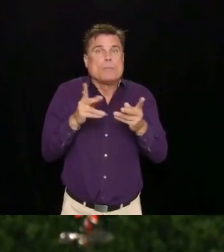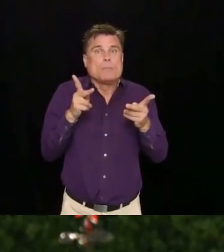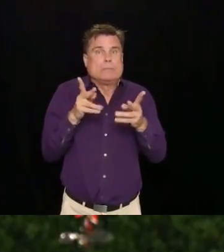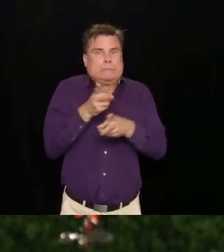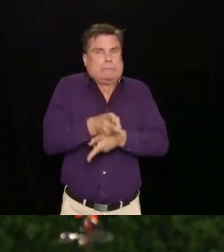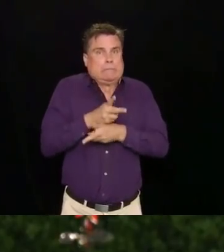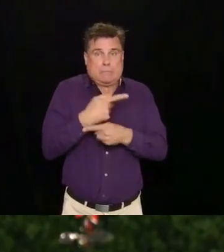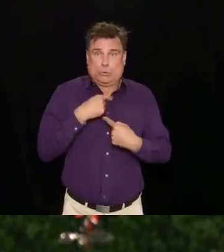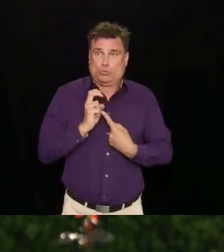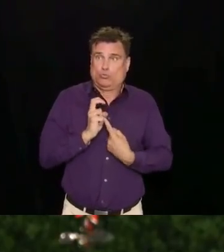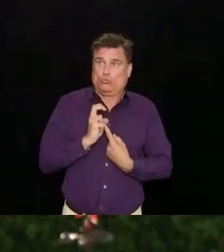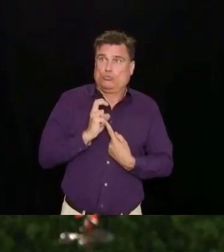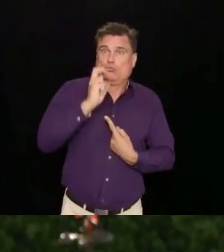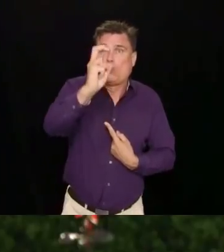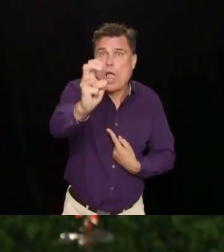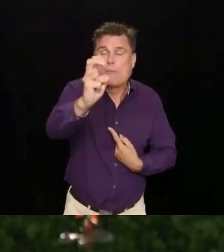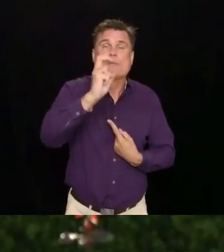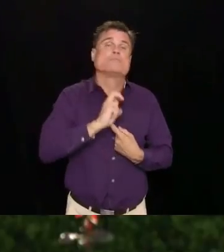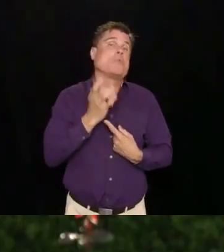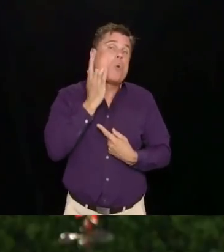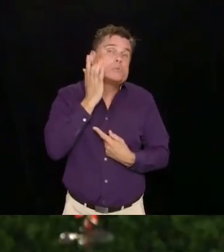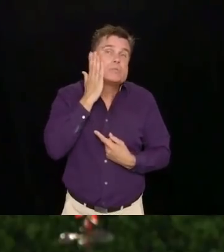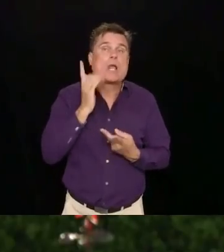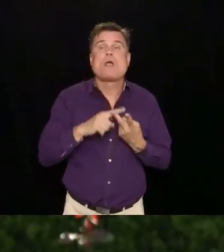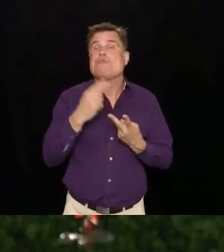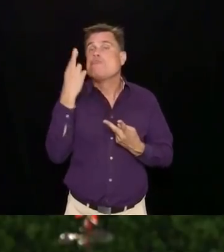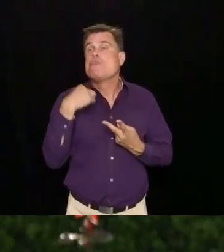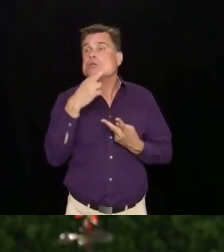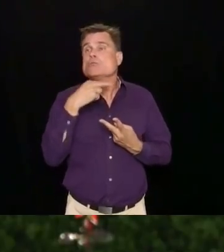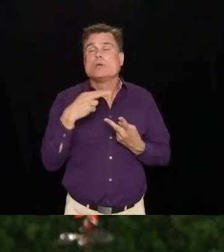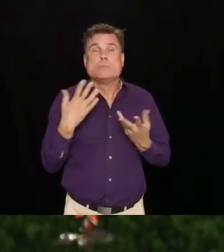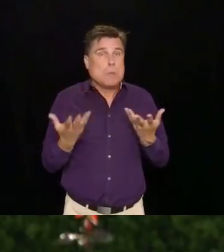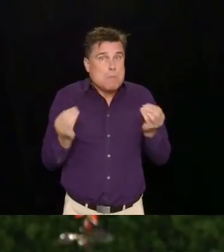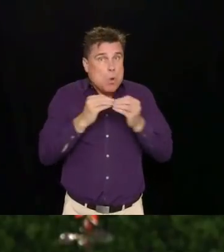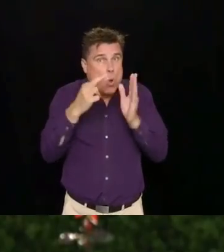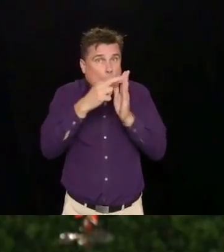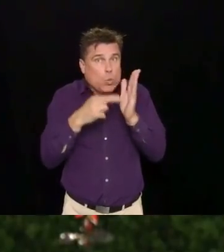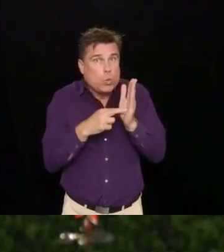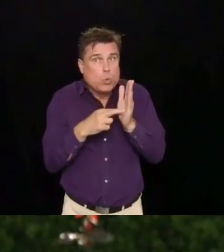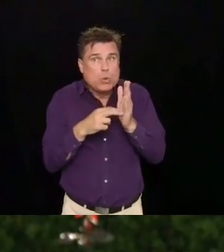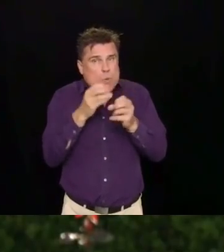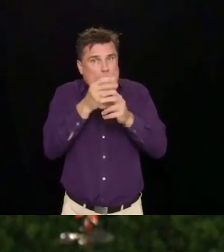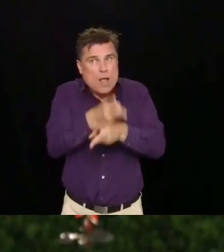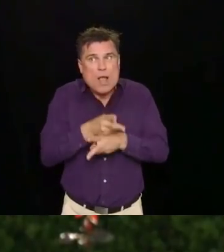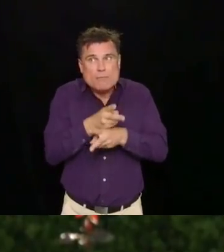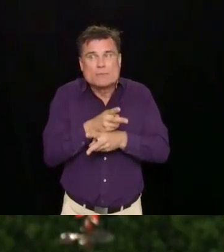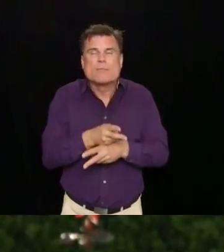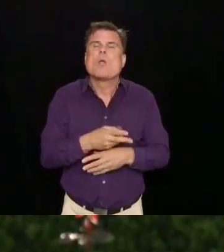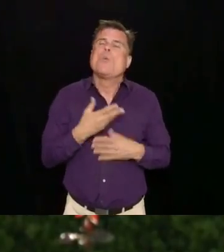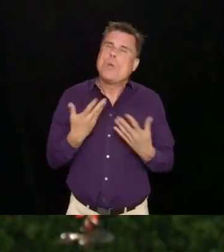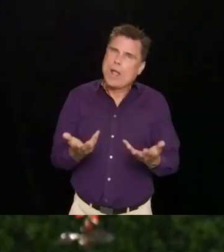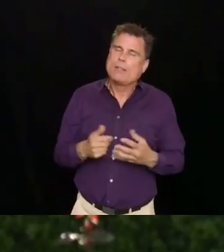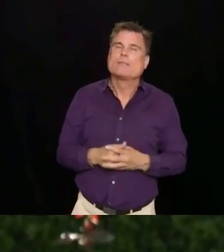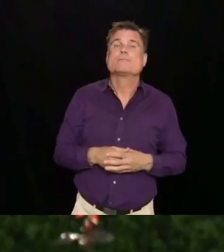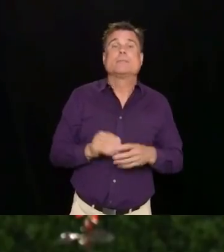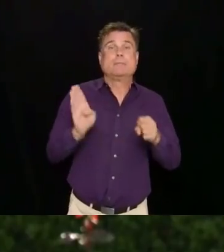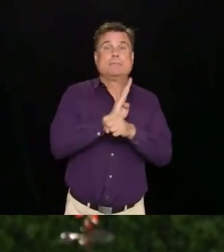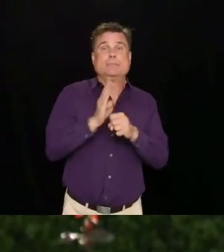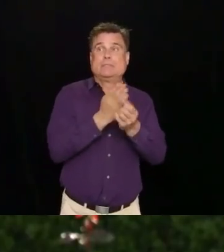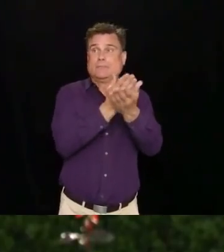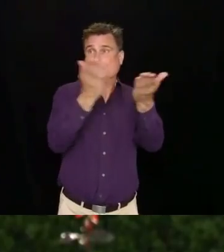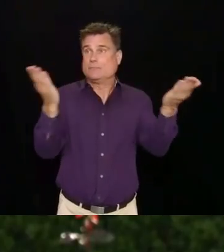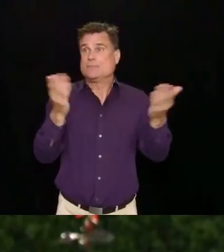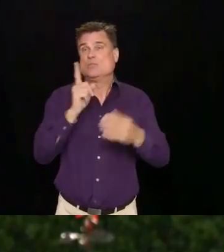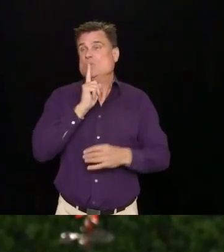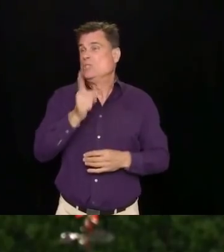travelers? Well, with respect to the businesses, and you see this all over the place, and it's important to businesses. Certainly